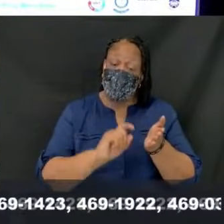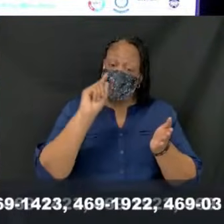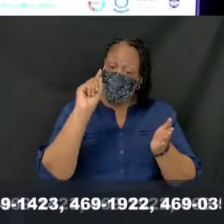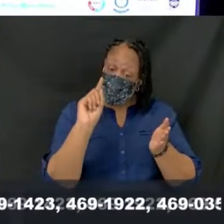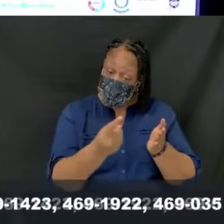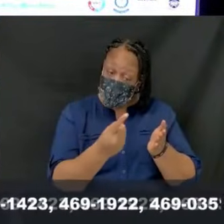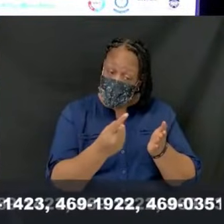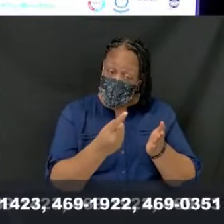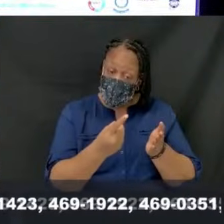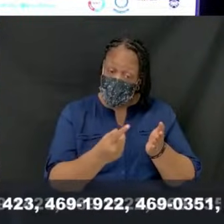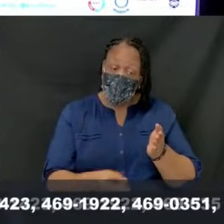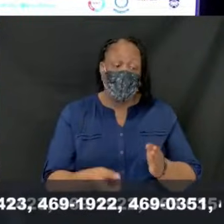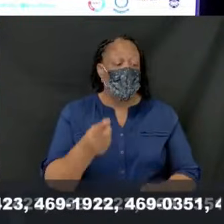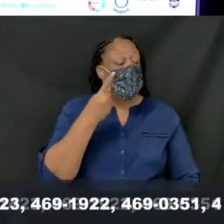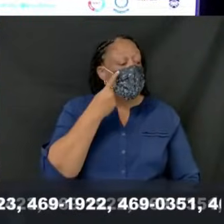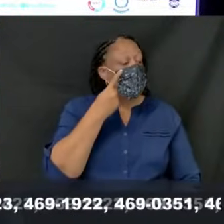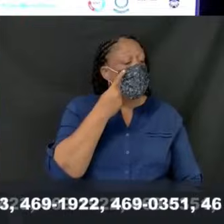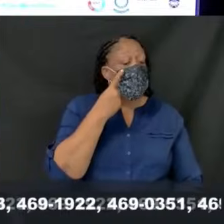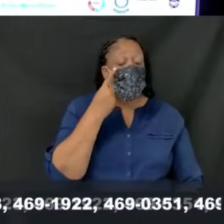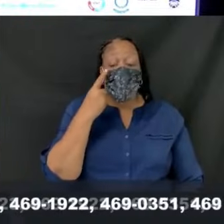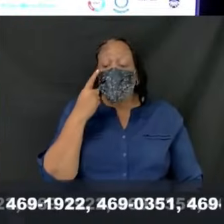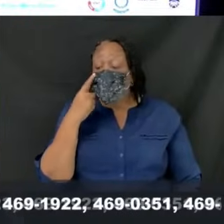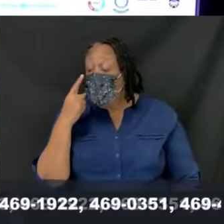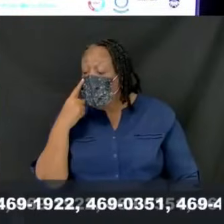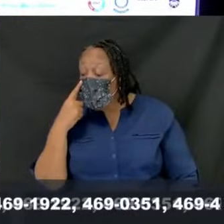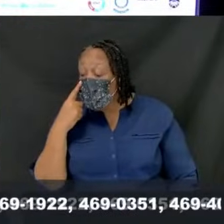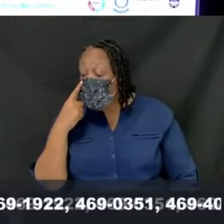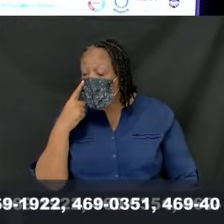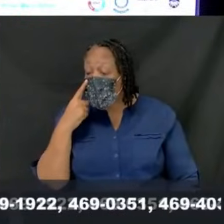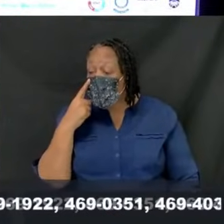and approved for quarantine prior to the person traveling.